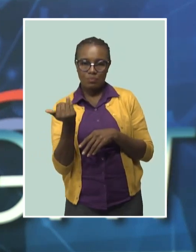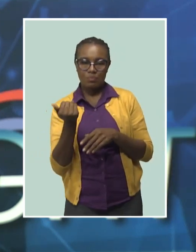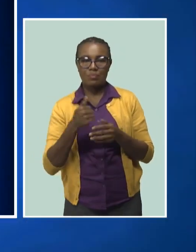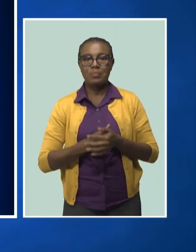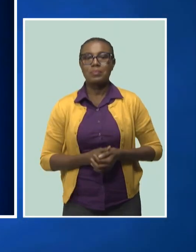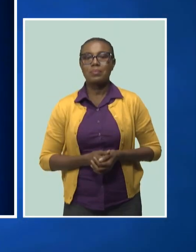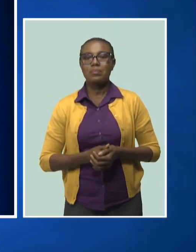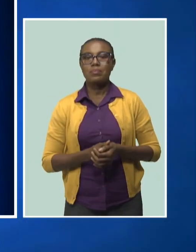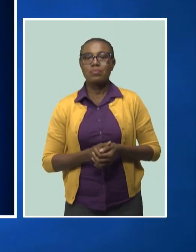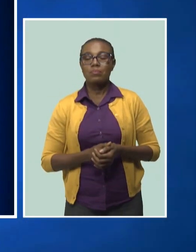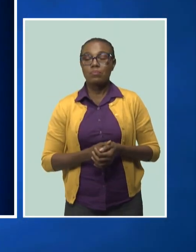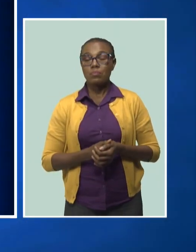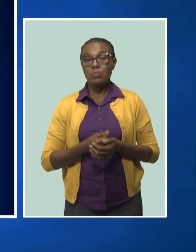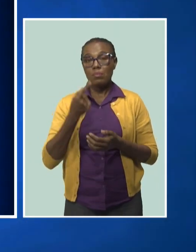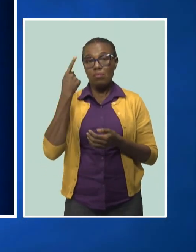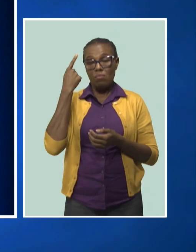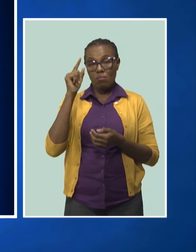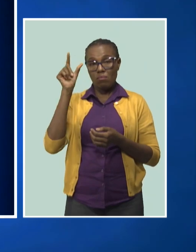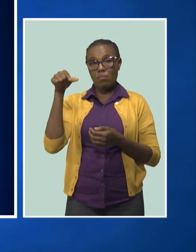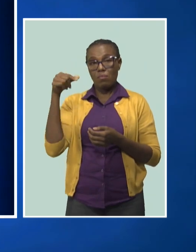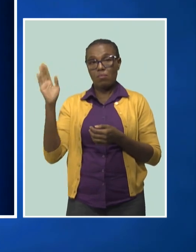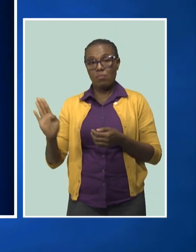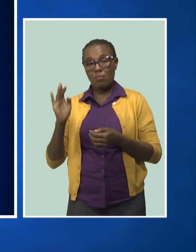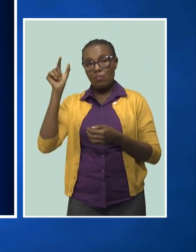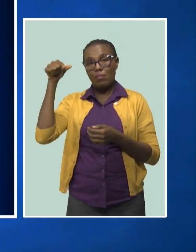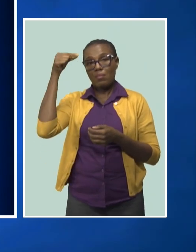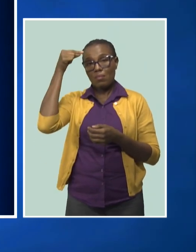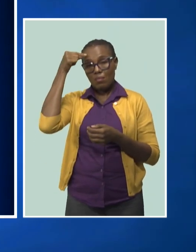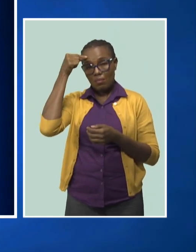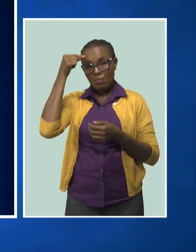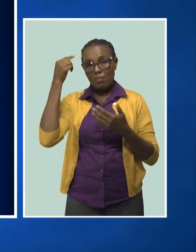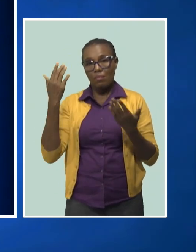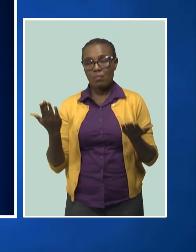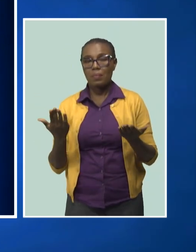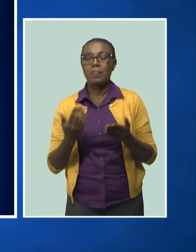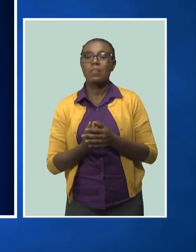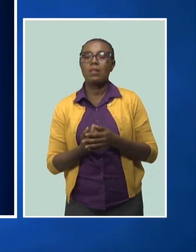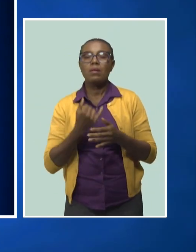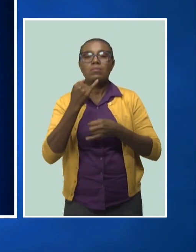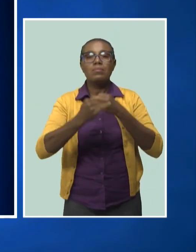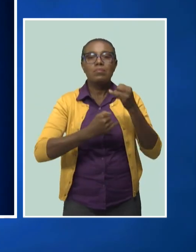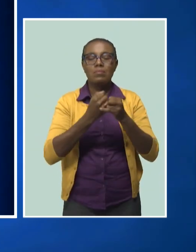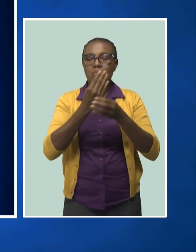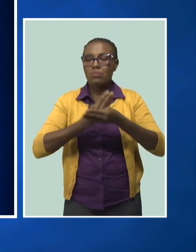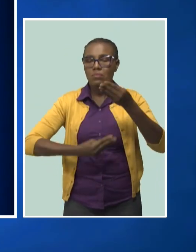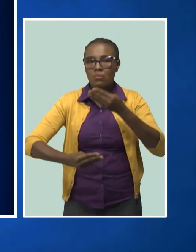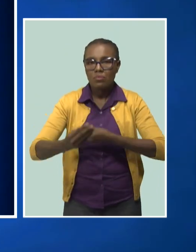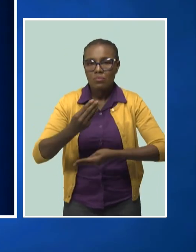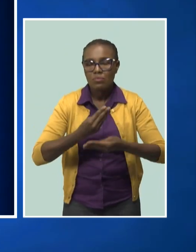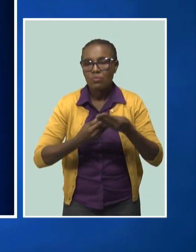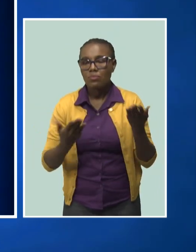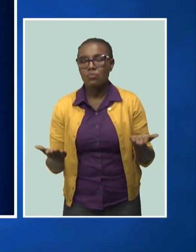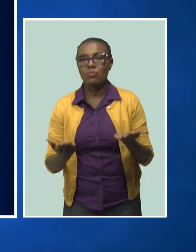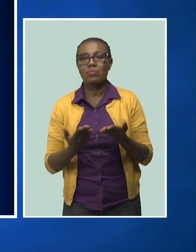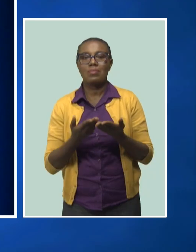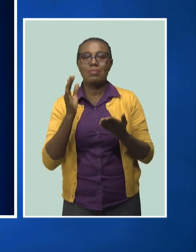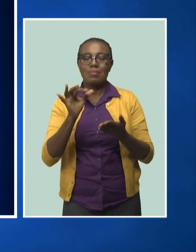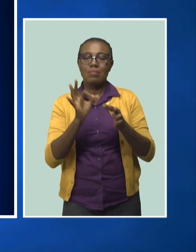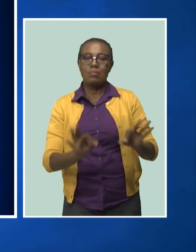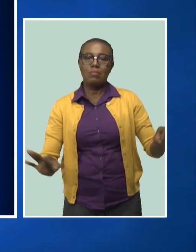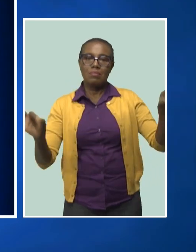For the Government of Barbados, improving how we facilitate international trade and commerce at our borders is a key